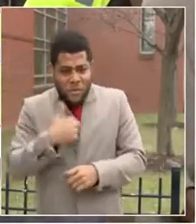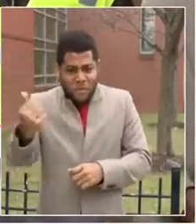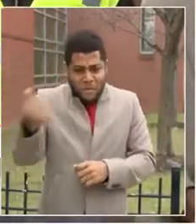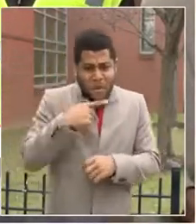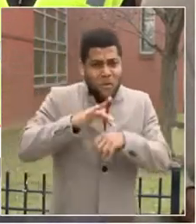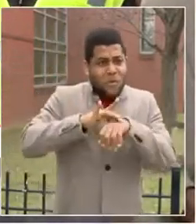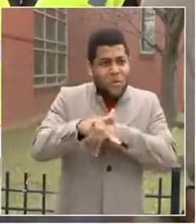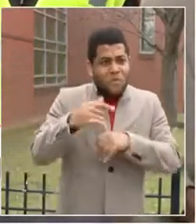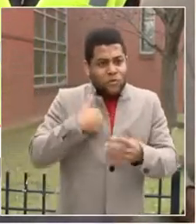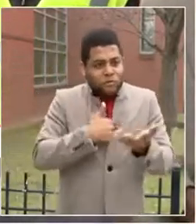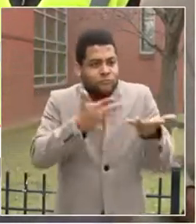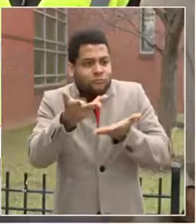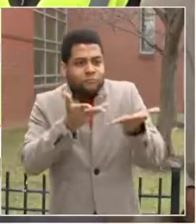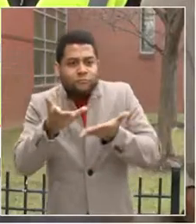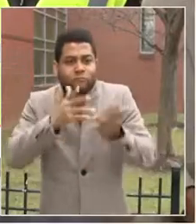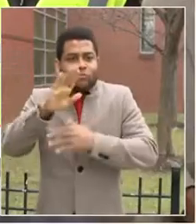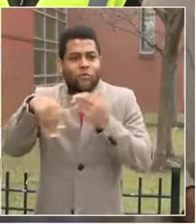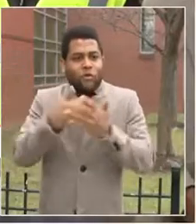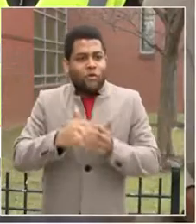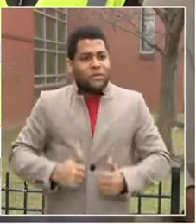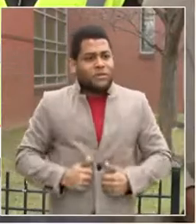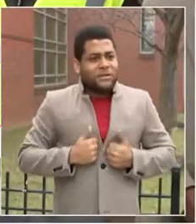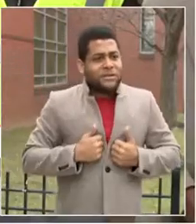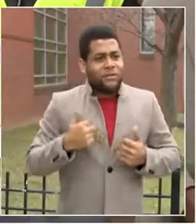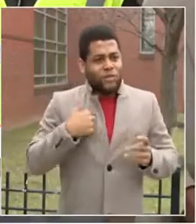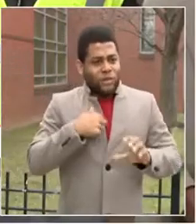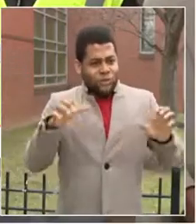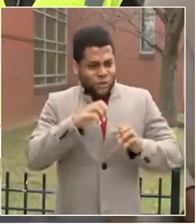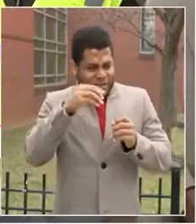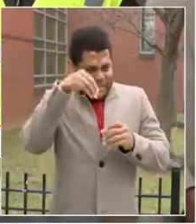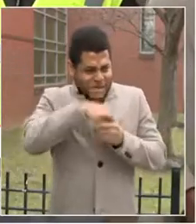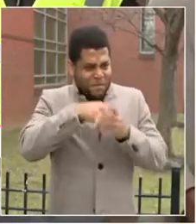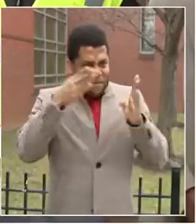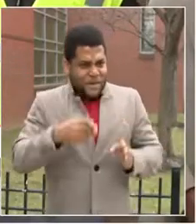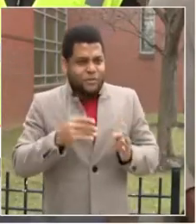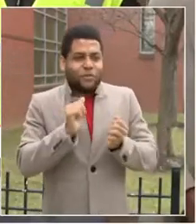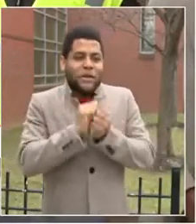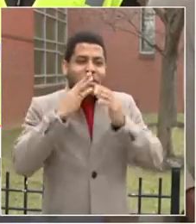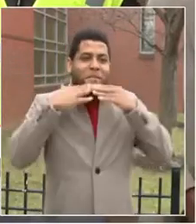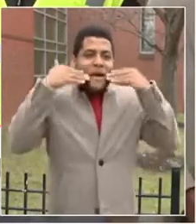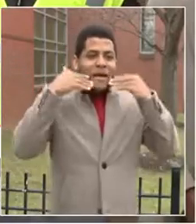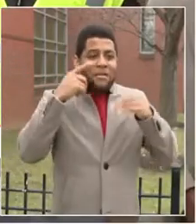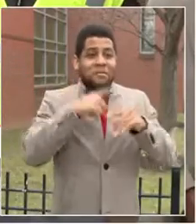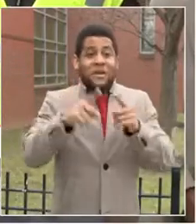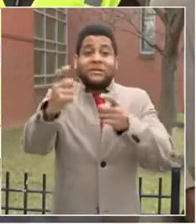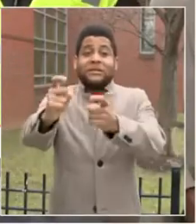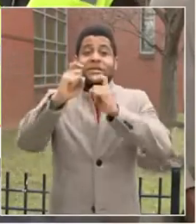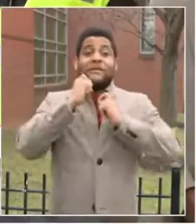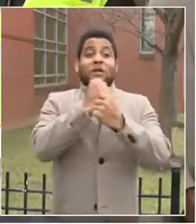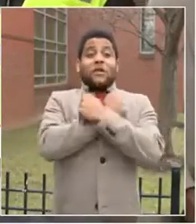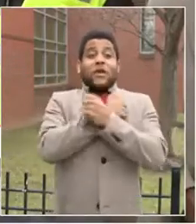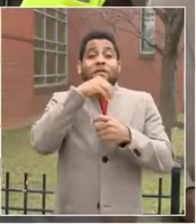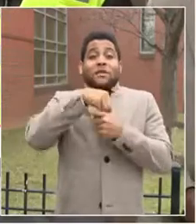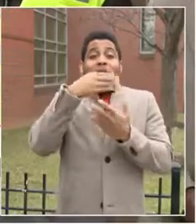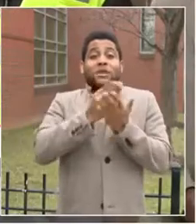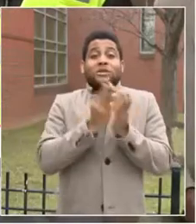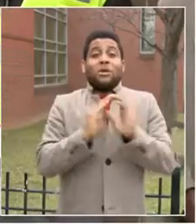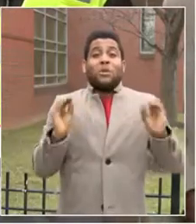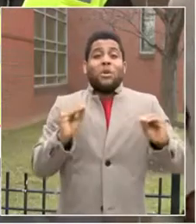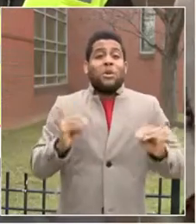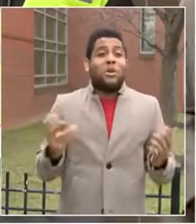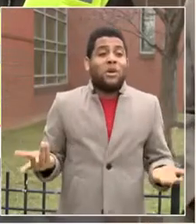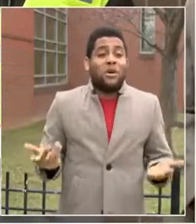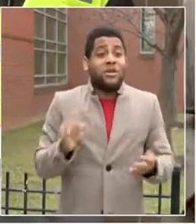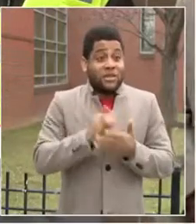D.C. residents in person. We do it with a smile, but we don't always get the love in the budget, Mayor. That's what they tell me. Well, we're